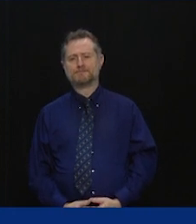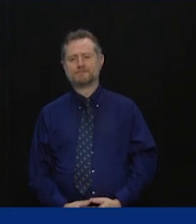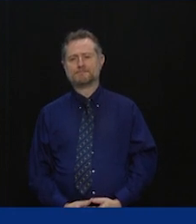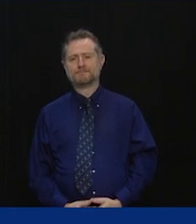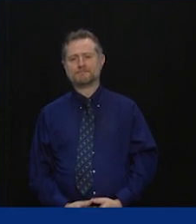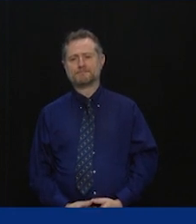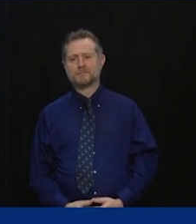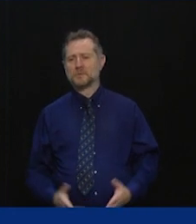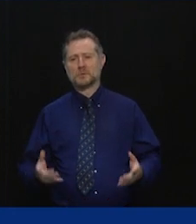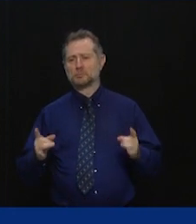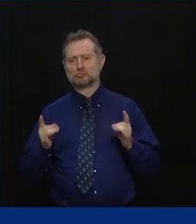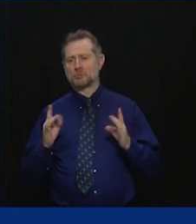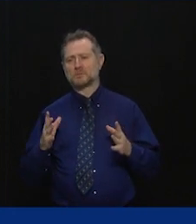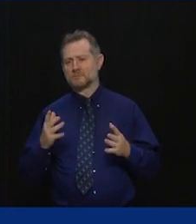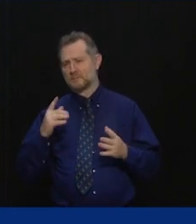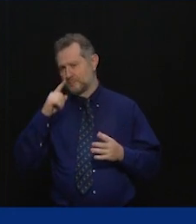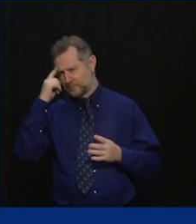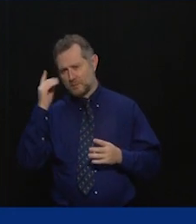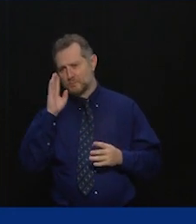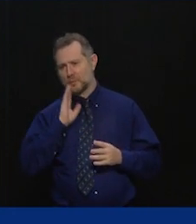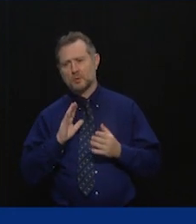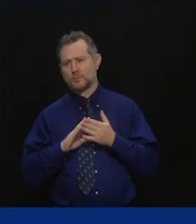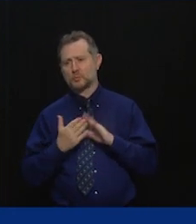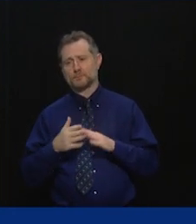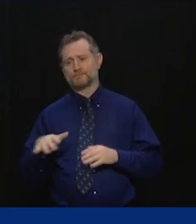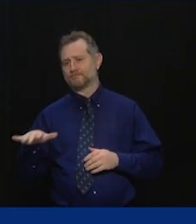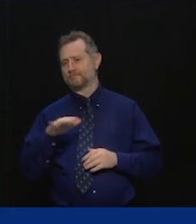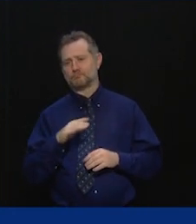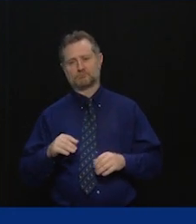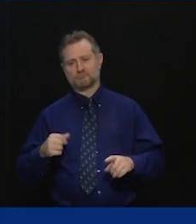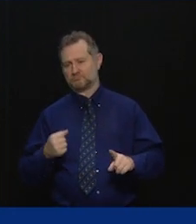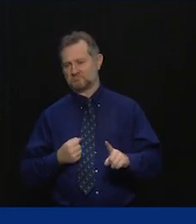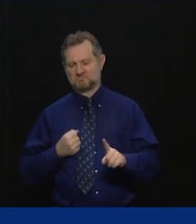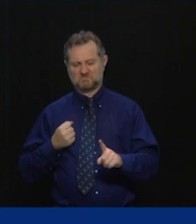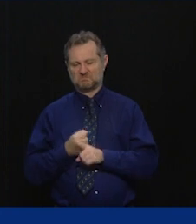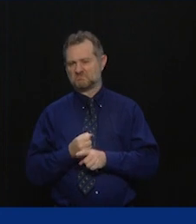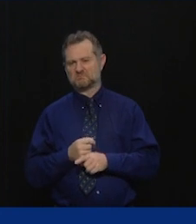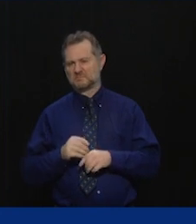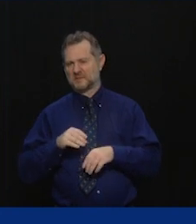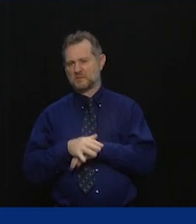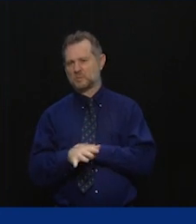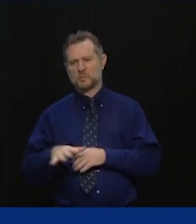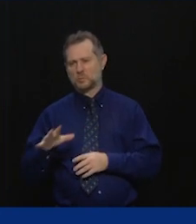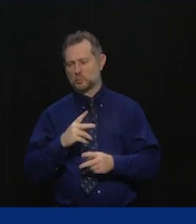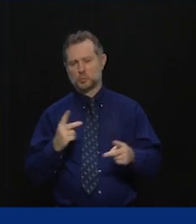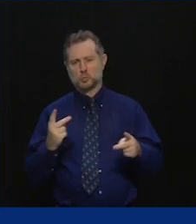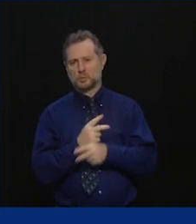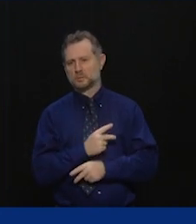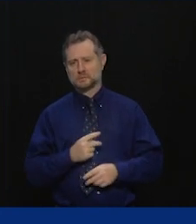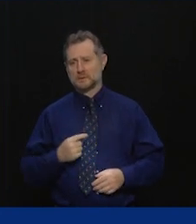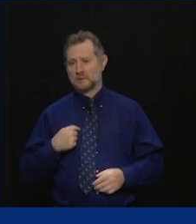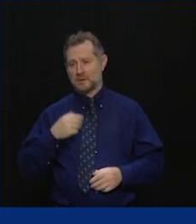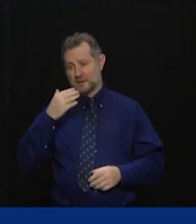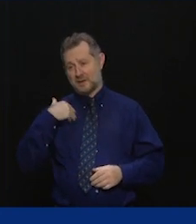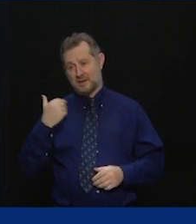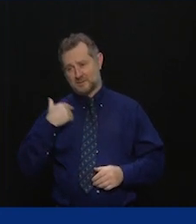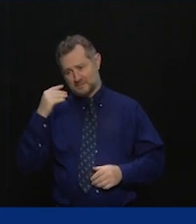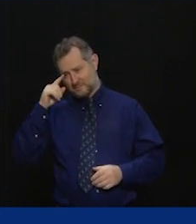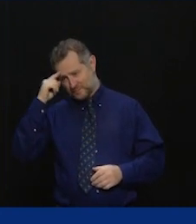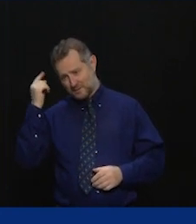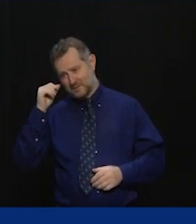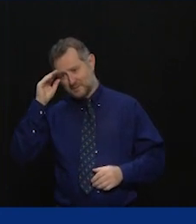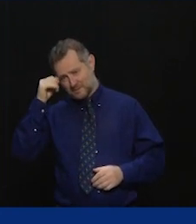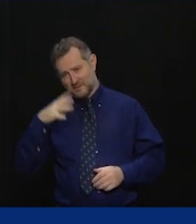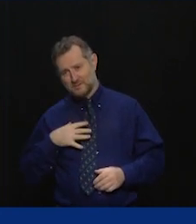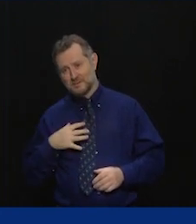tragically, so many black and brown communities are being hardest hit. A young black man has a 10 times greater chance of dying of homicide